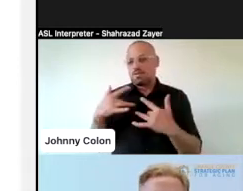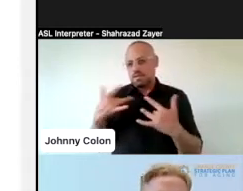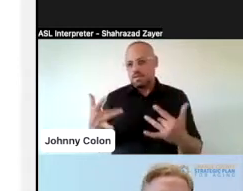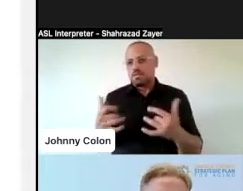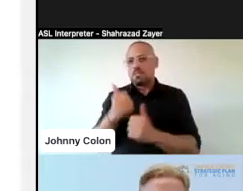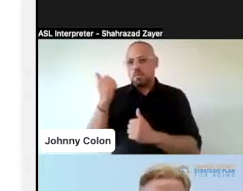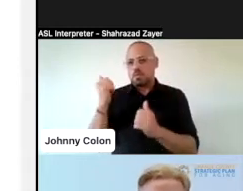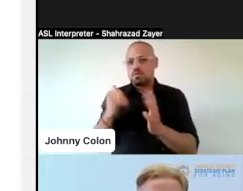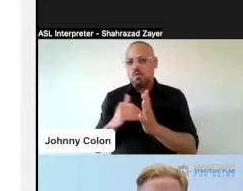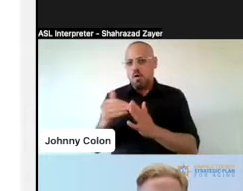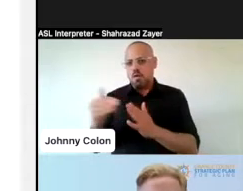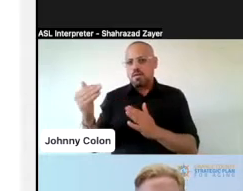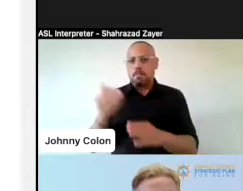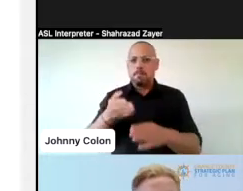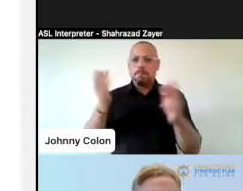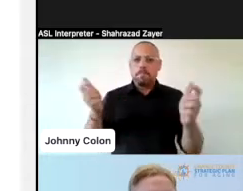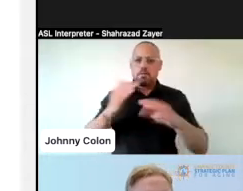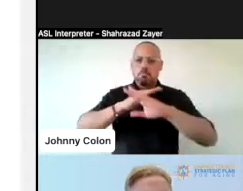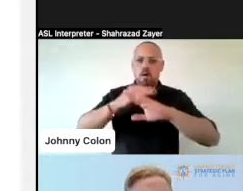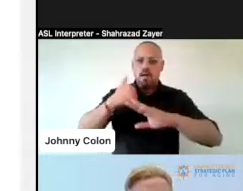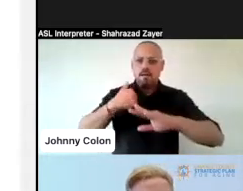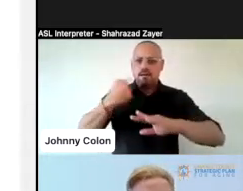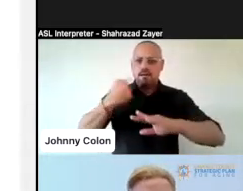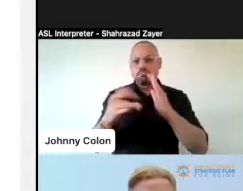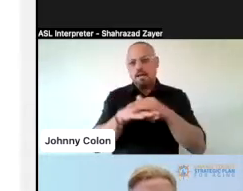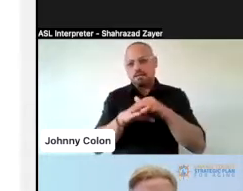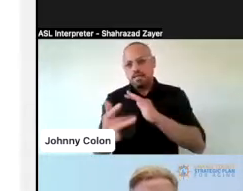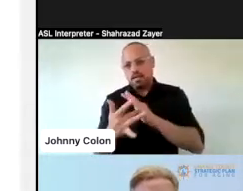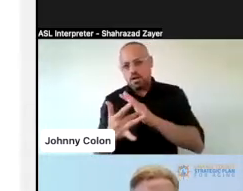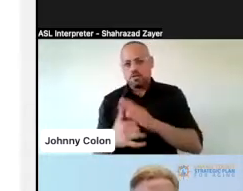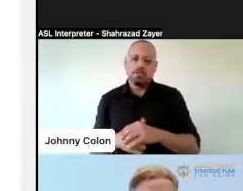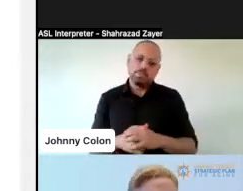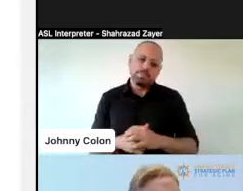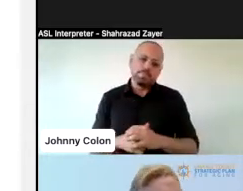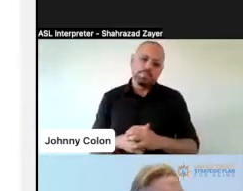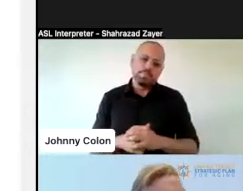have greater barriers to technology access.